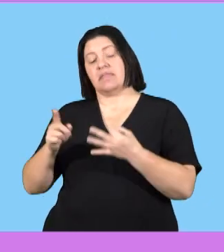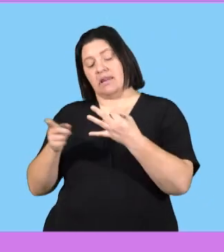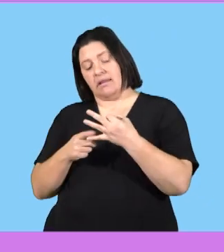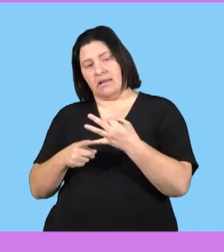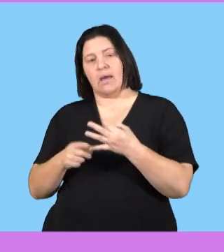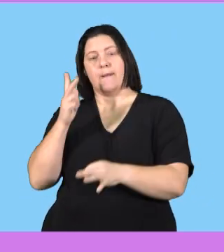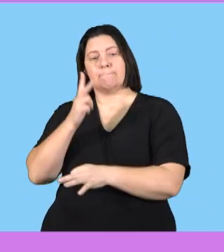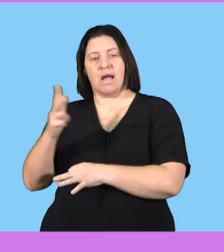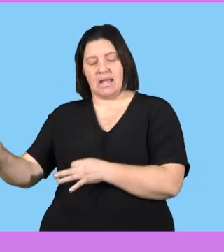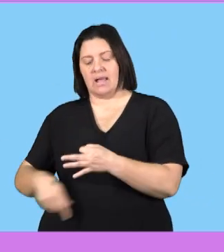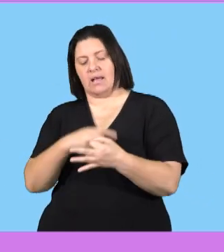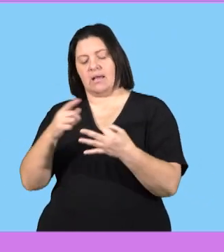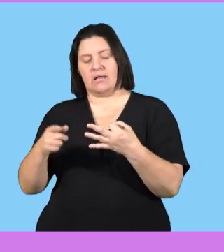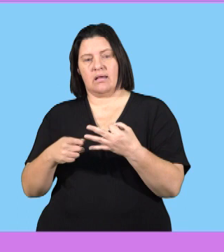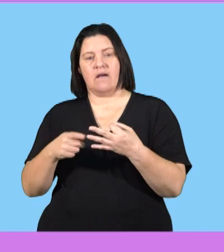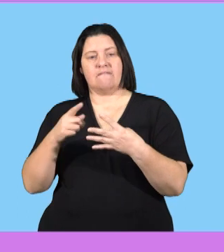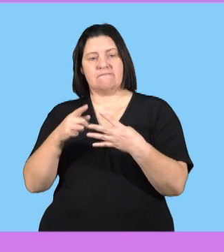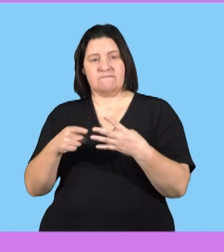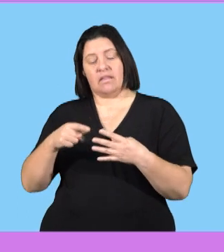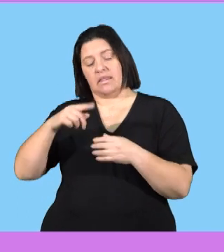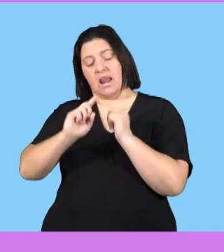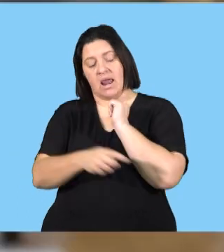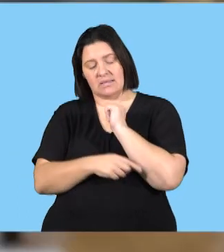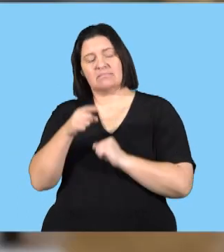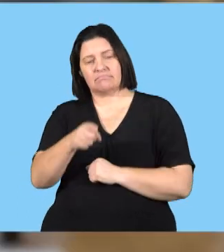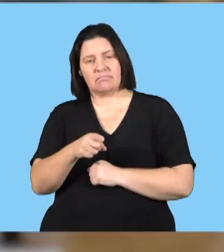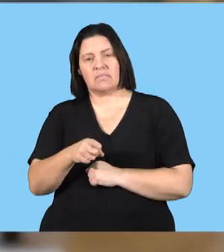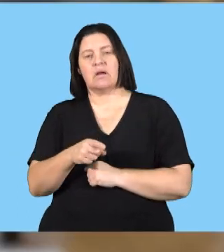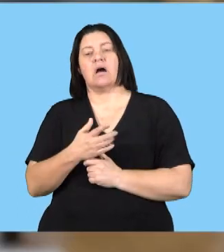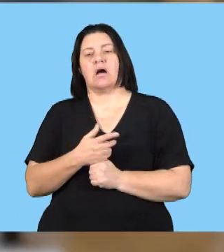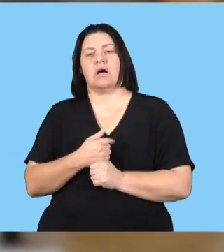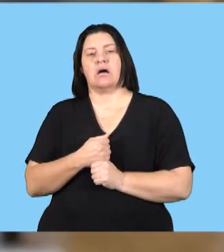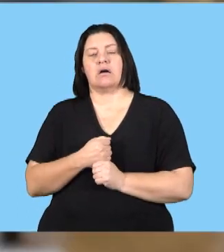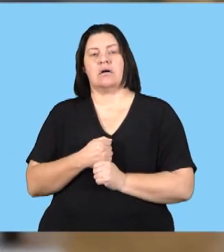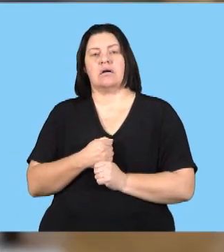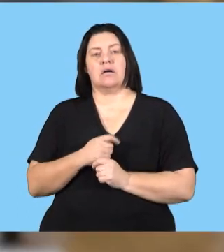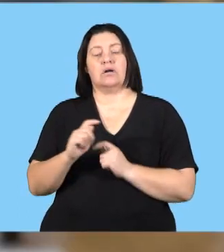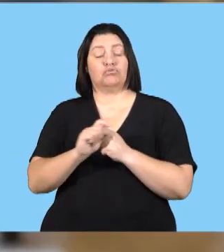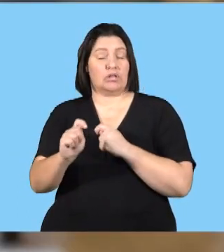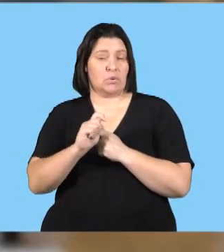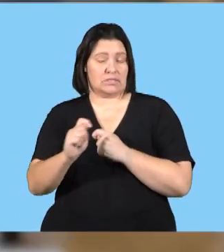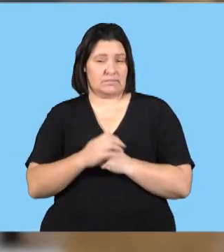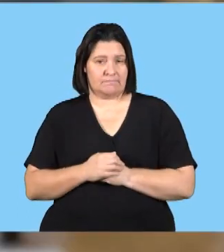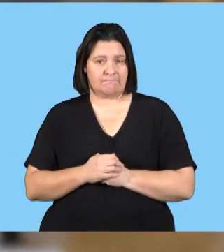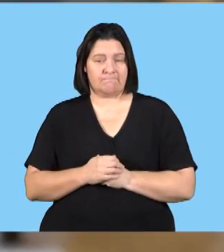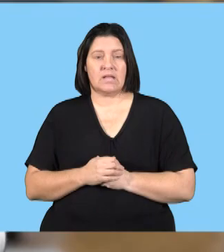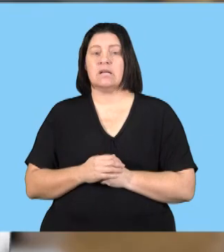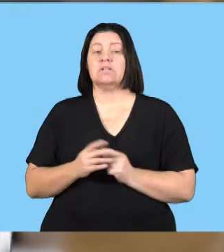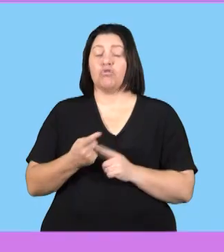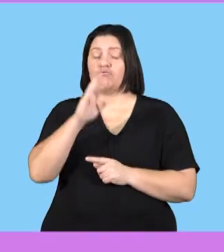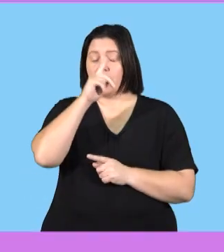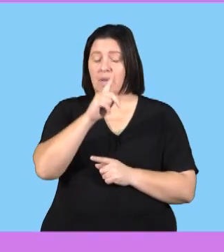at parking tariffs, and lastly we looked at transport tariffs. What is important, words that you should remember and take with